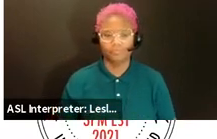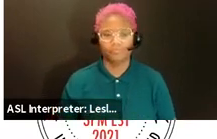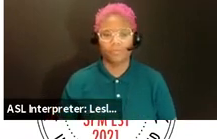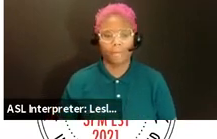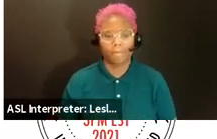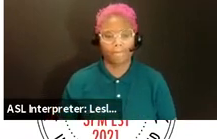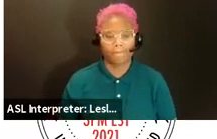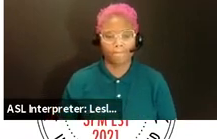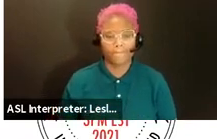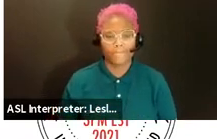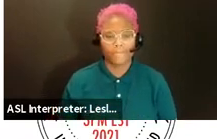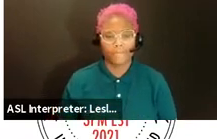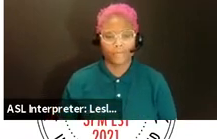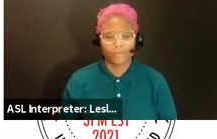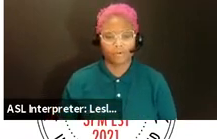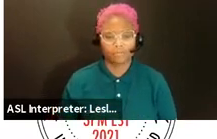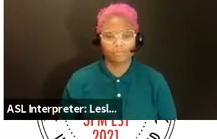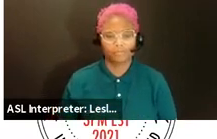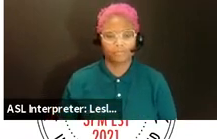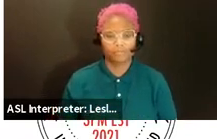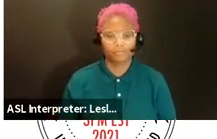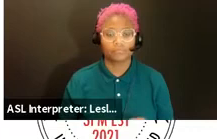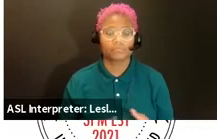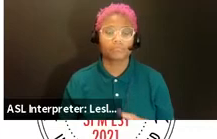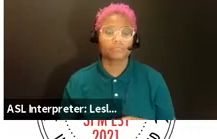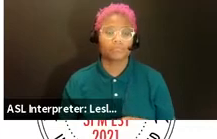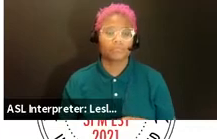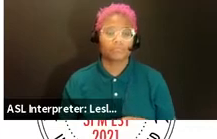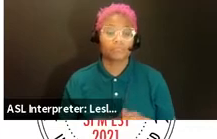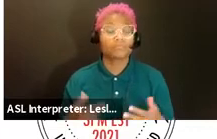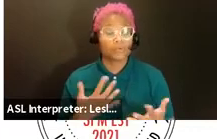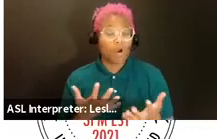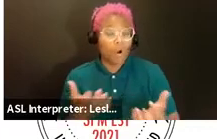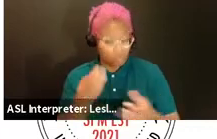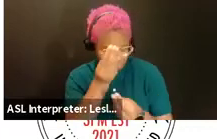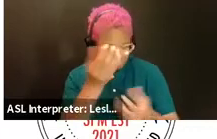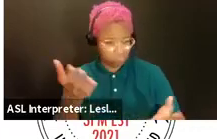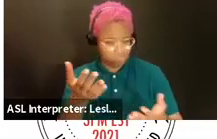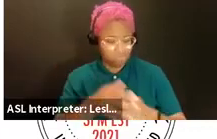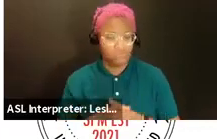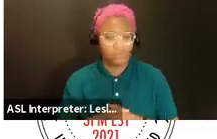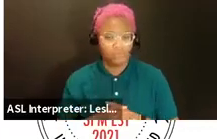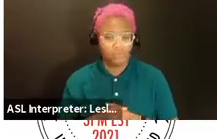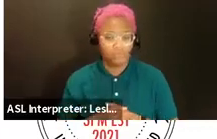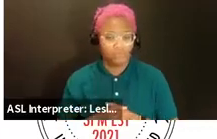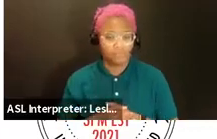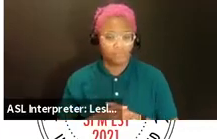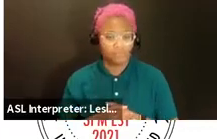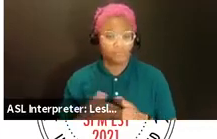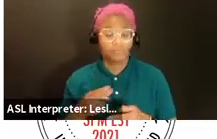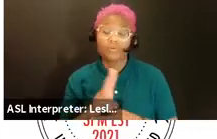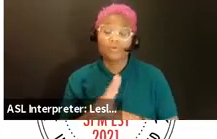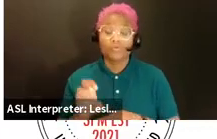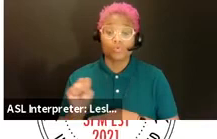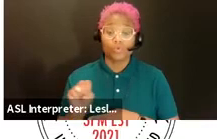down below in a moment. I want to also point out here that that currently US